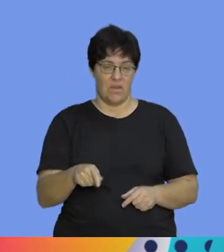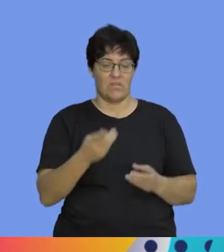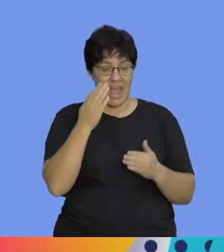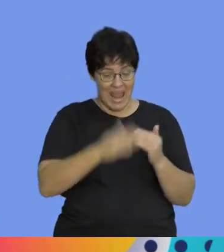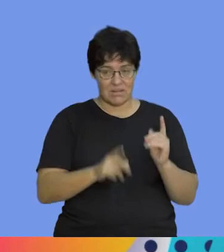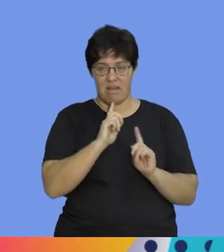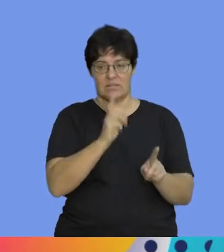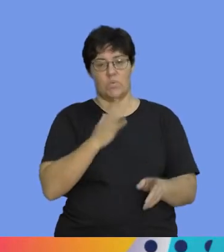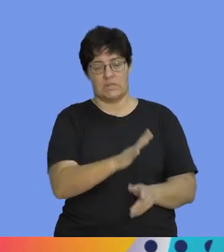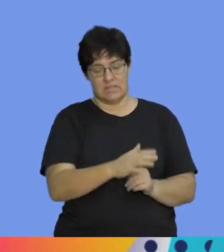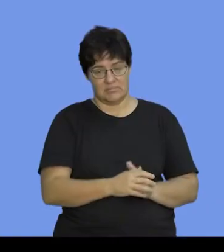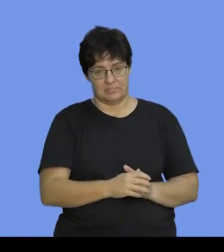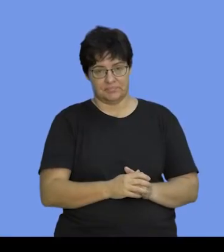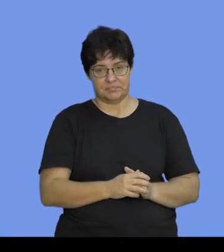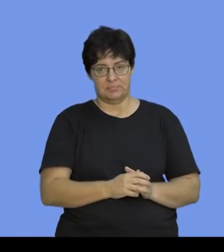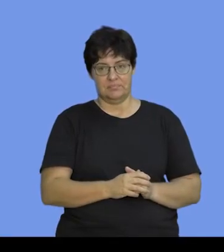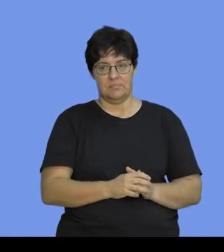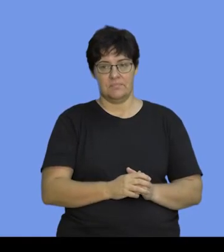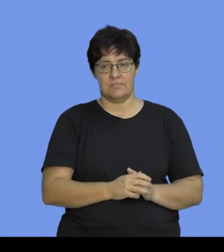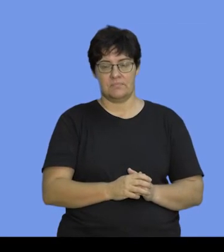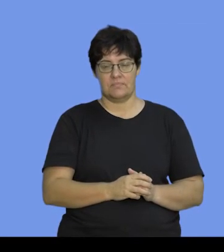this session, right? And then